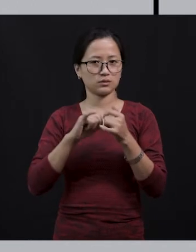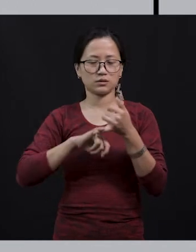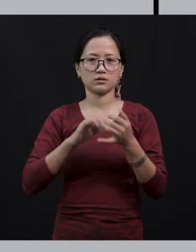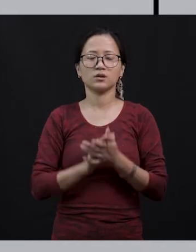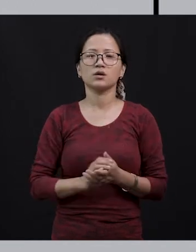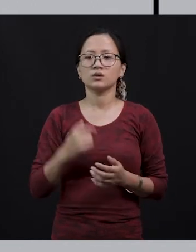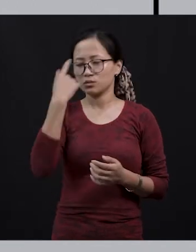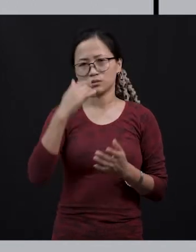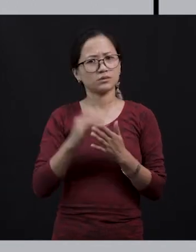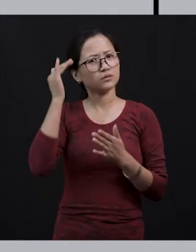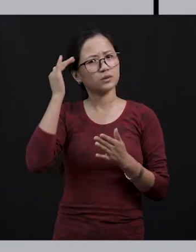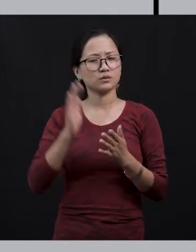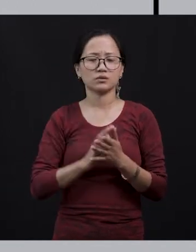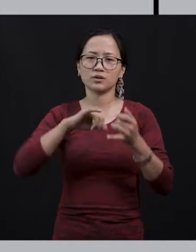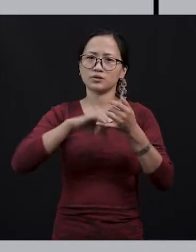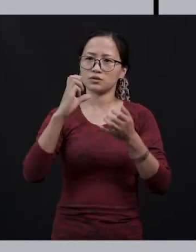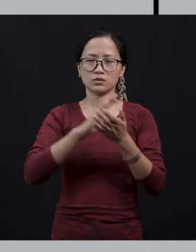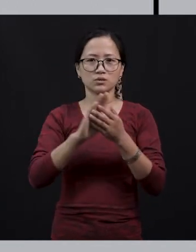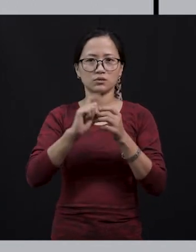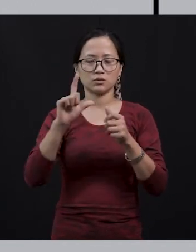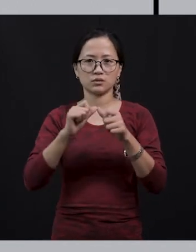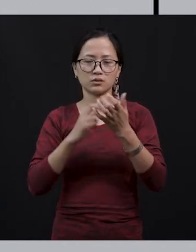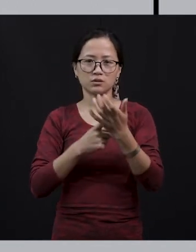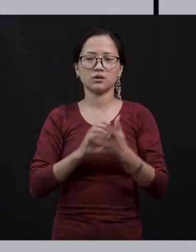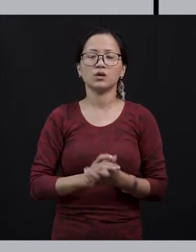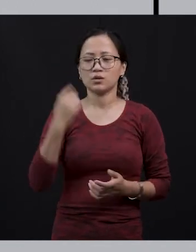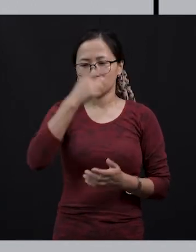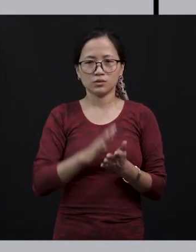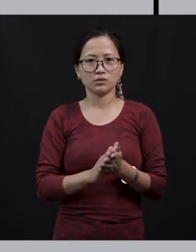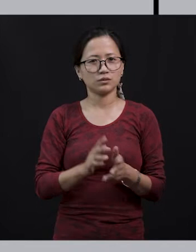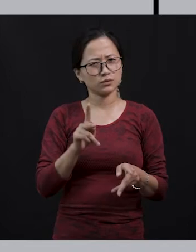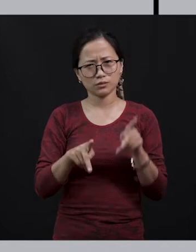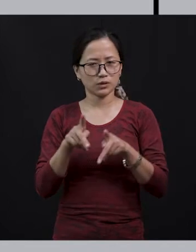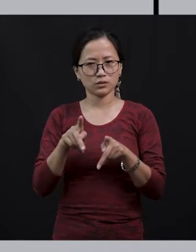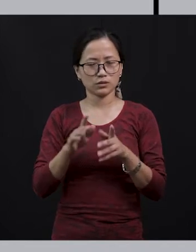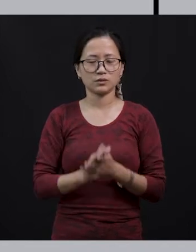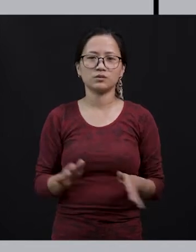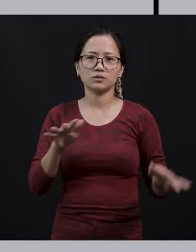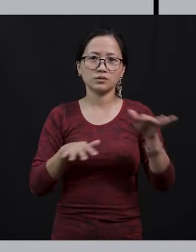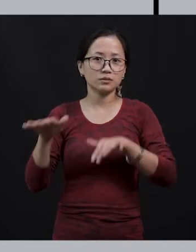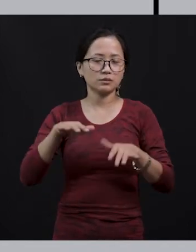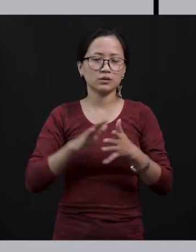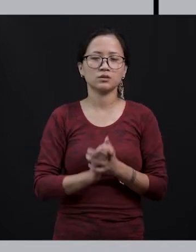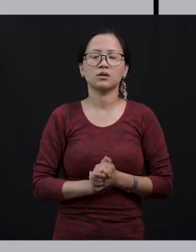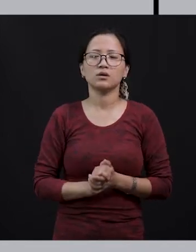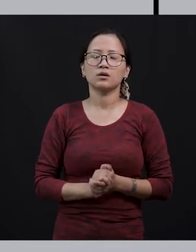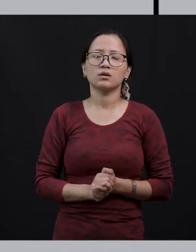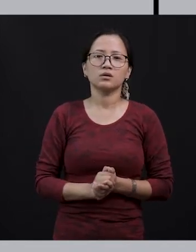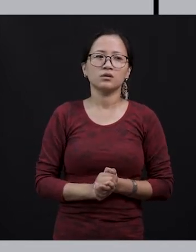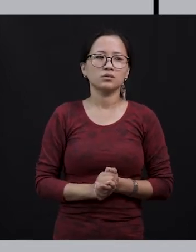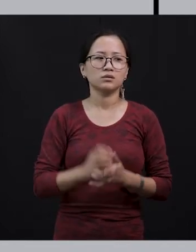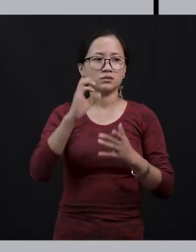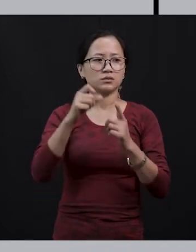well-known scholar and he is the one who participates in the court. So he's the one who's a part and parcel of the